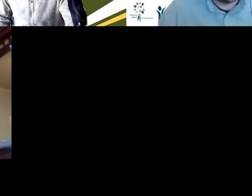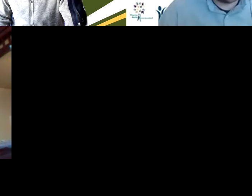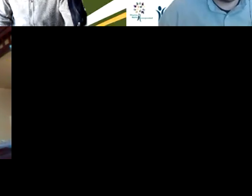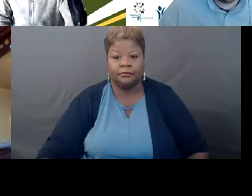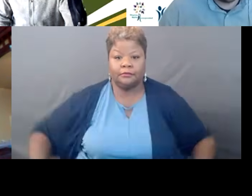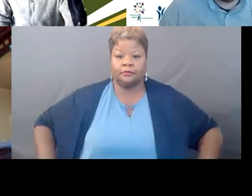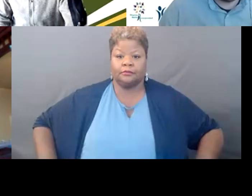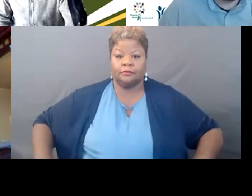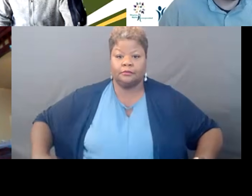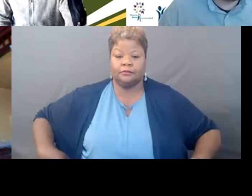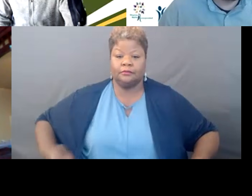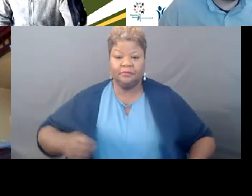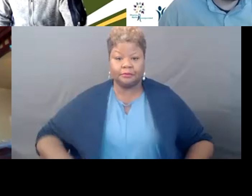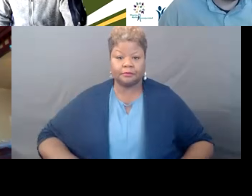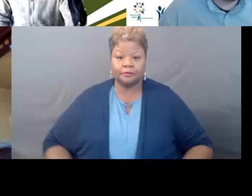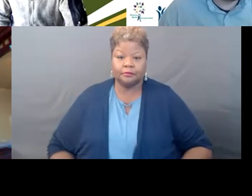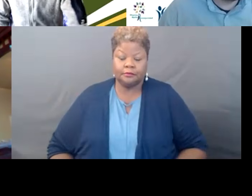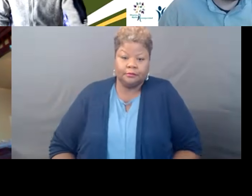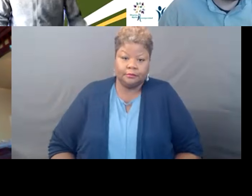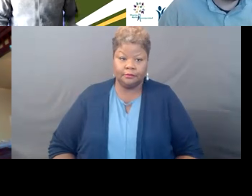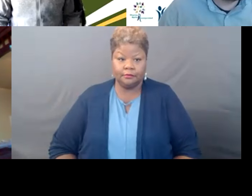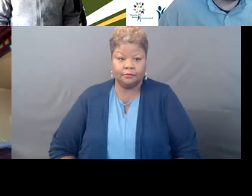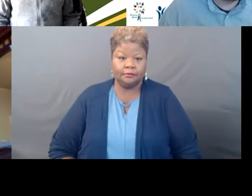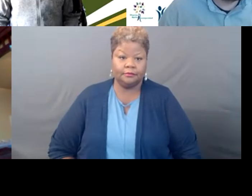Okay, setting up your meeting.